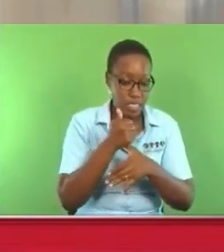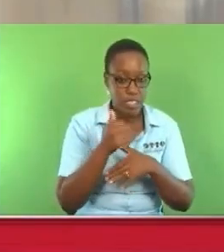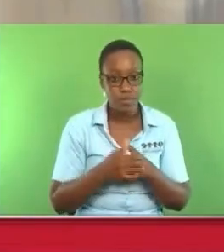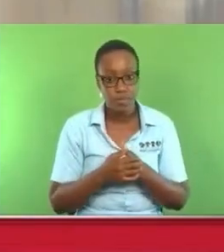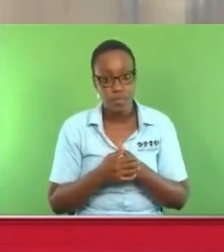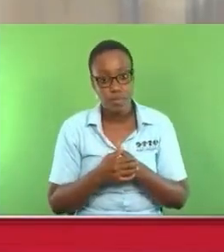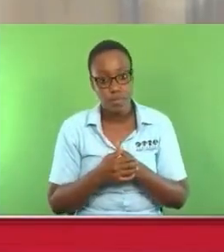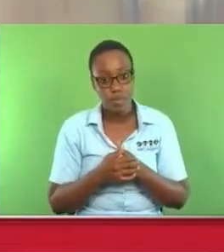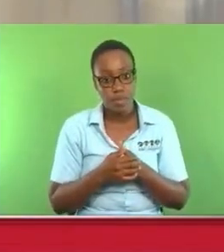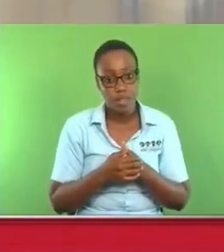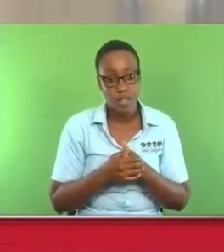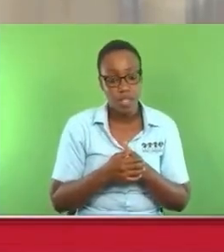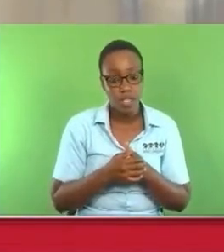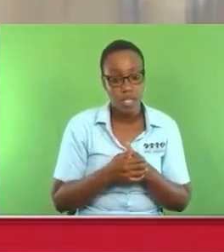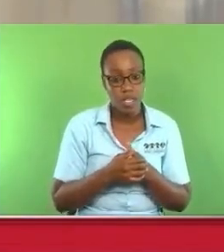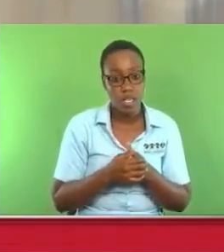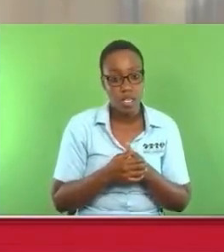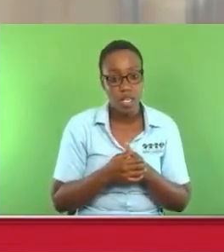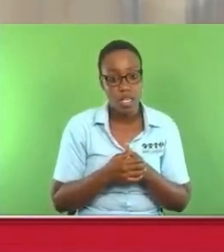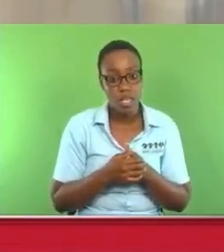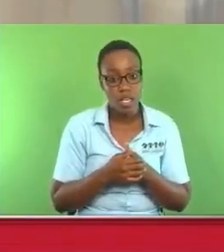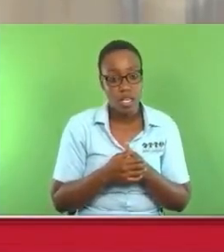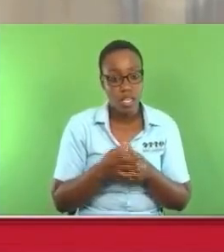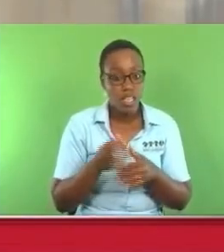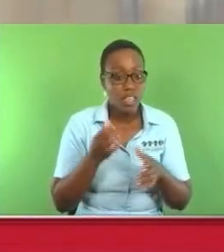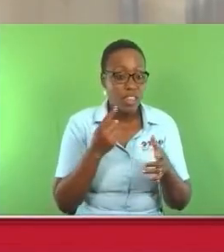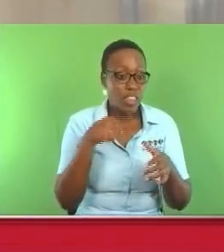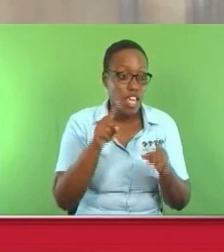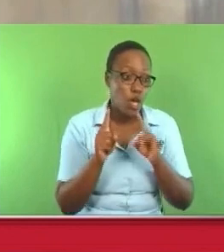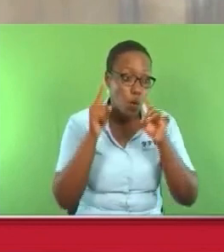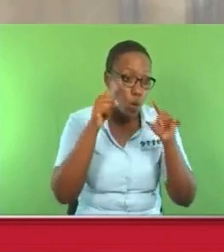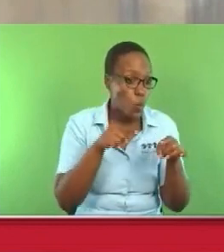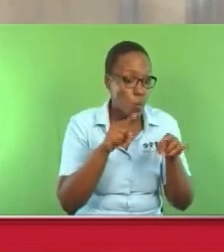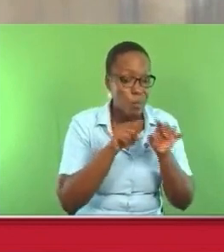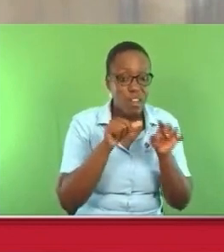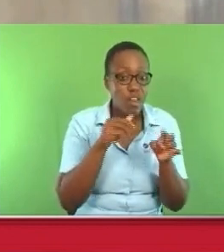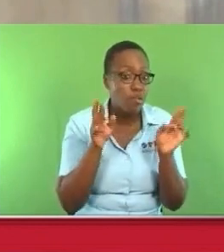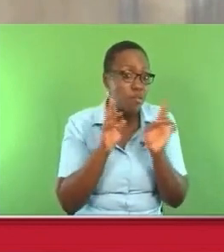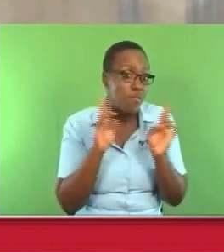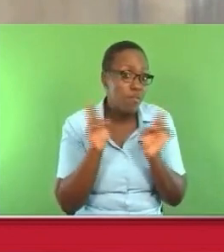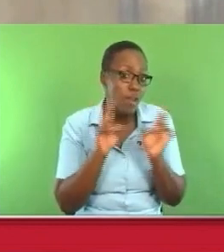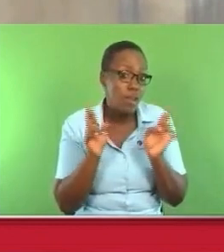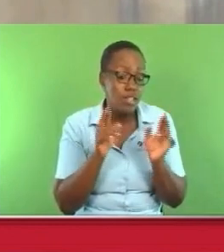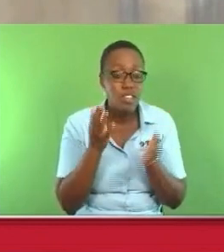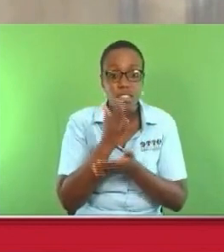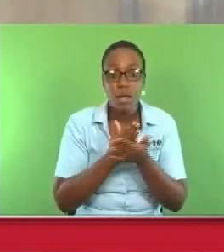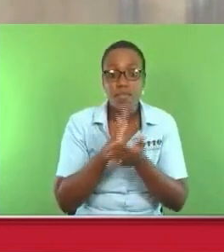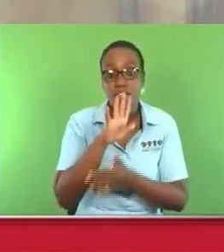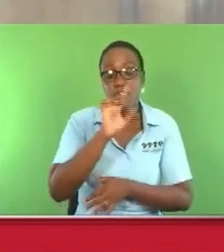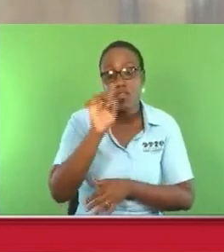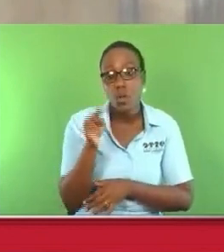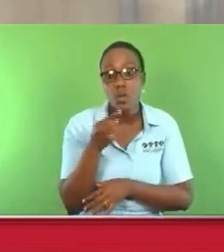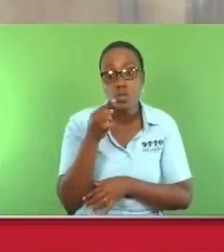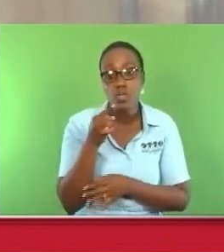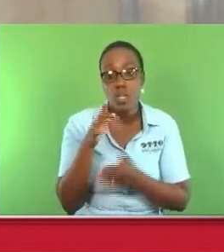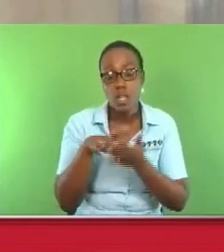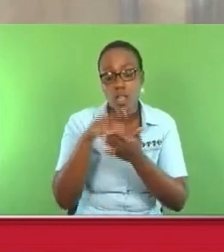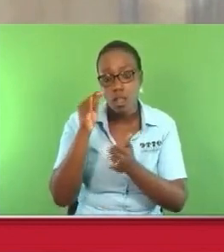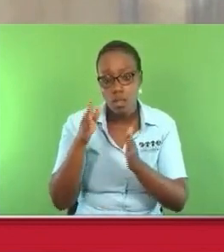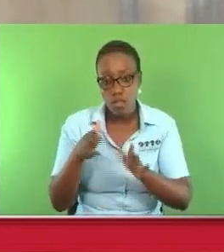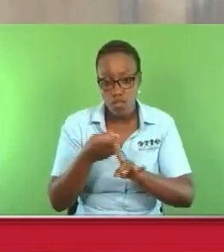He went on to provide statistical data to support his argument. Some 5,000 students, 5,000